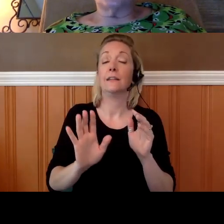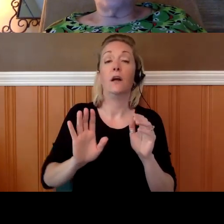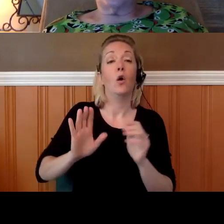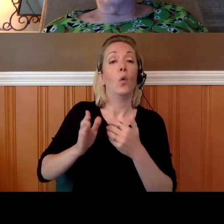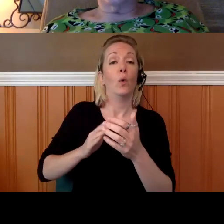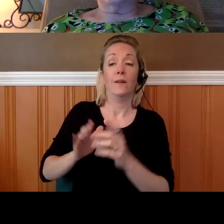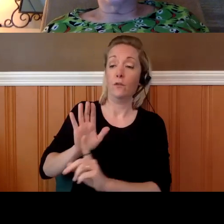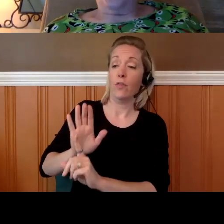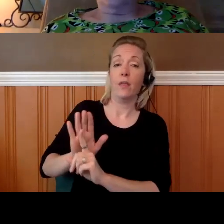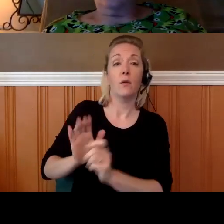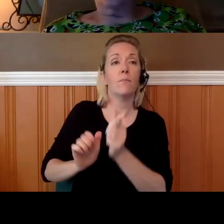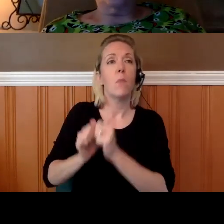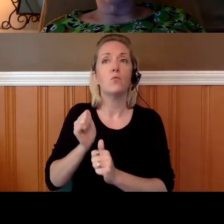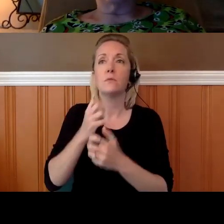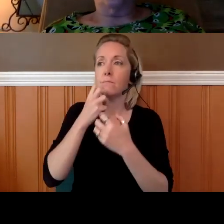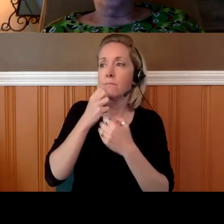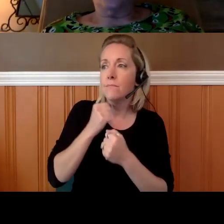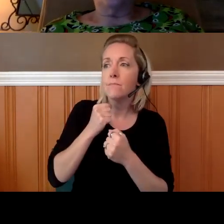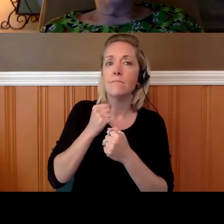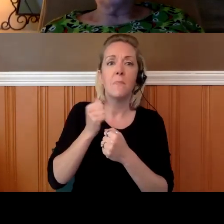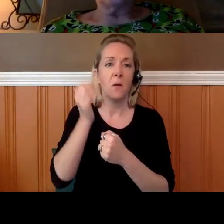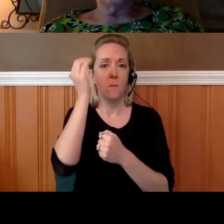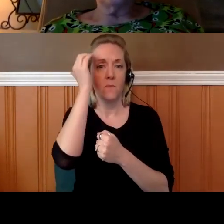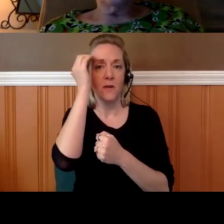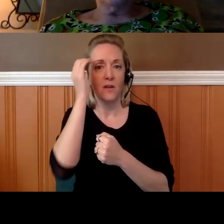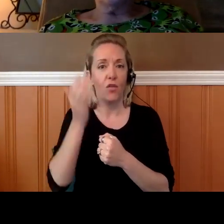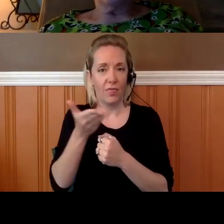visually recognizable thing that the child knows.